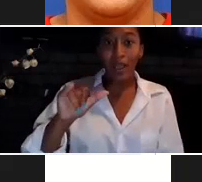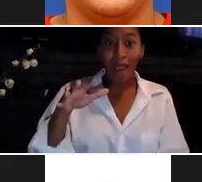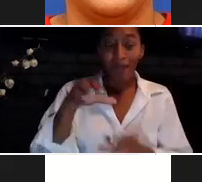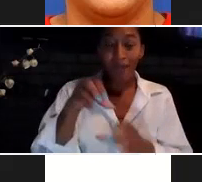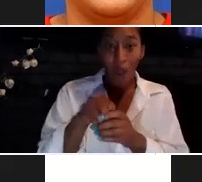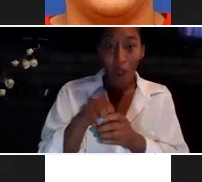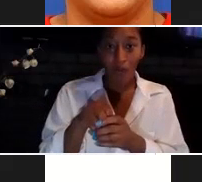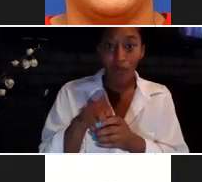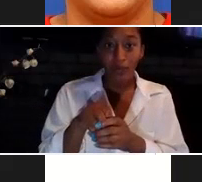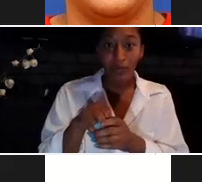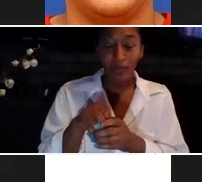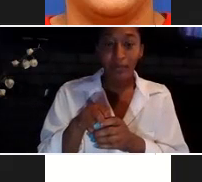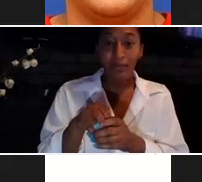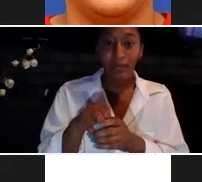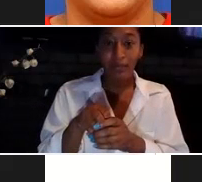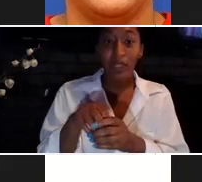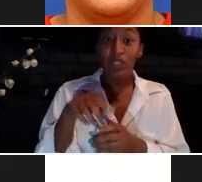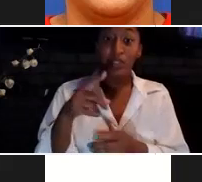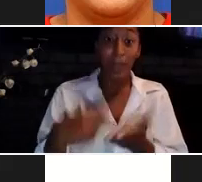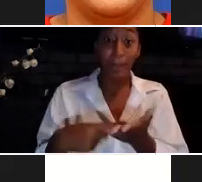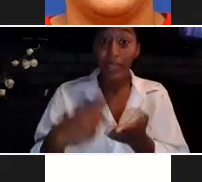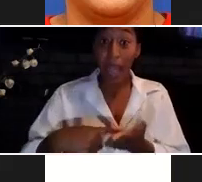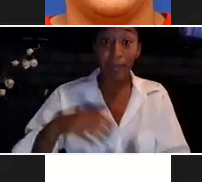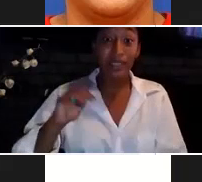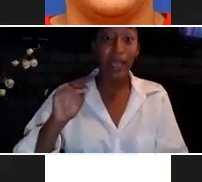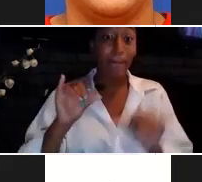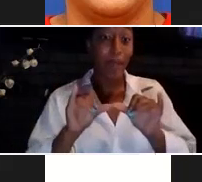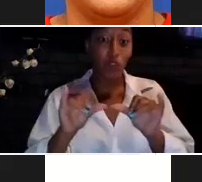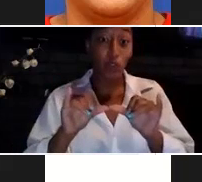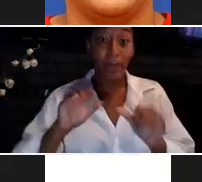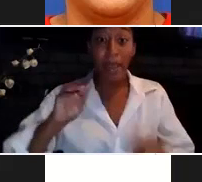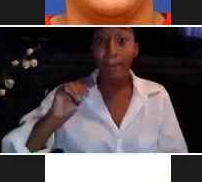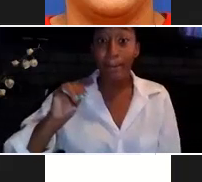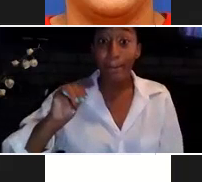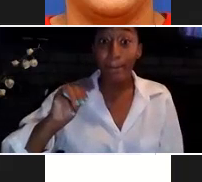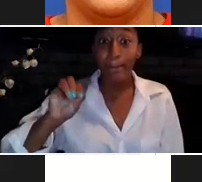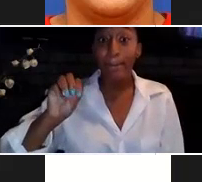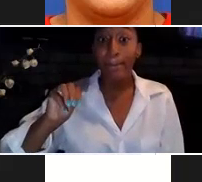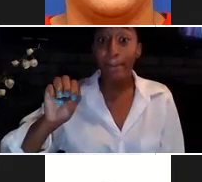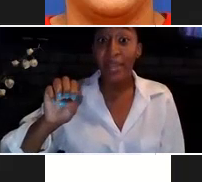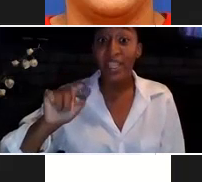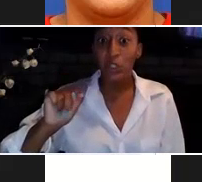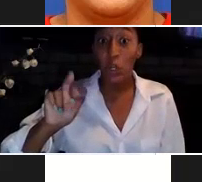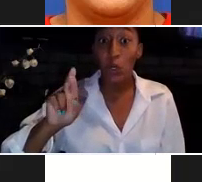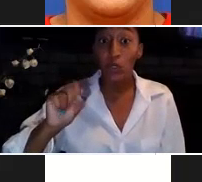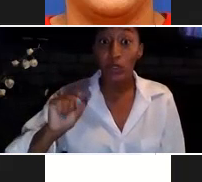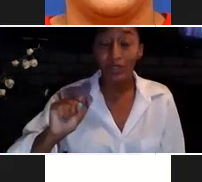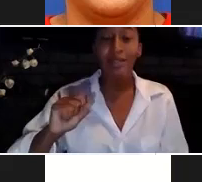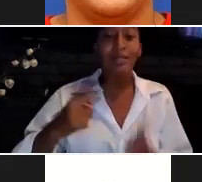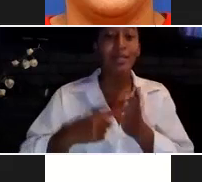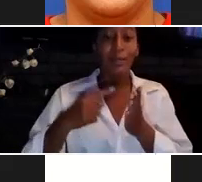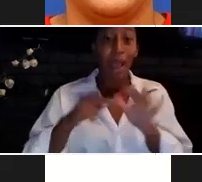you're using. If that happens to be meters, then your unit is meters. If it happens to be kilometers, then your unit is